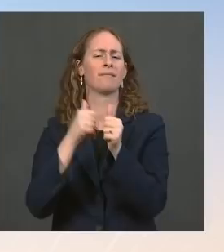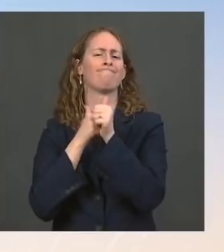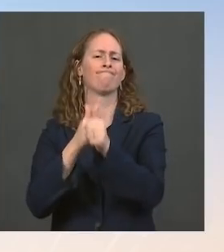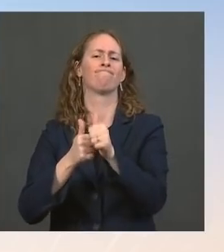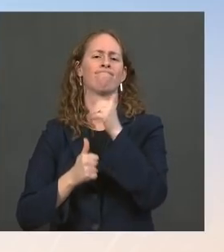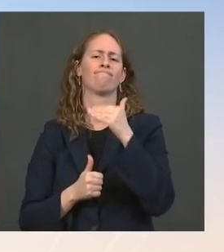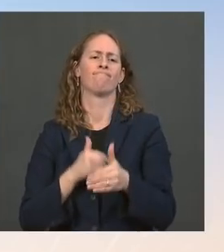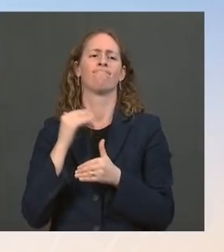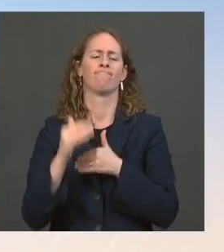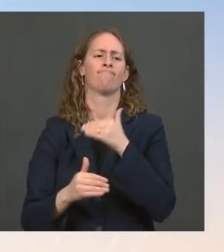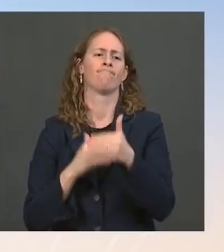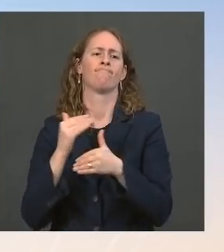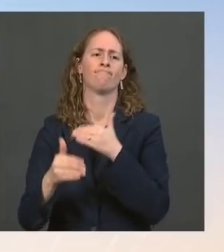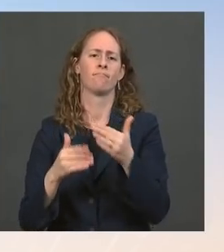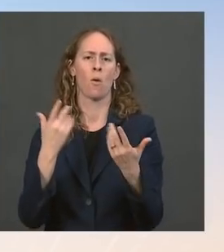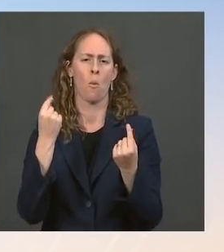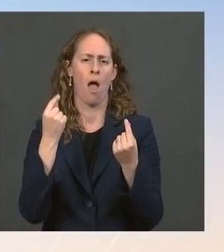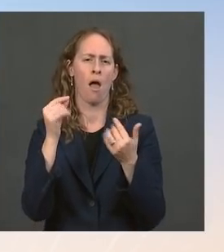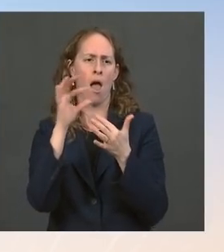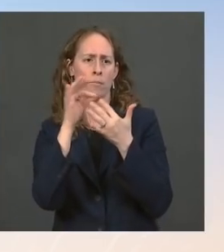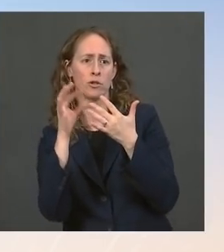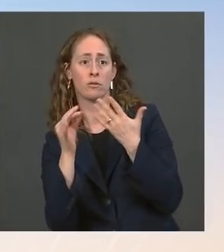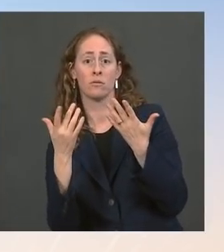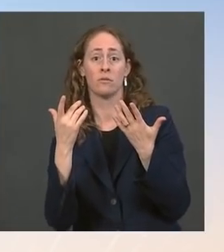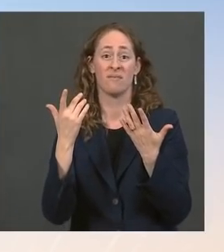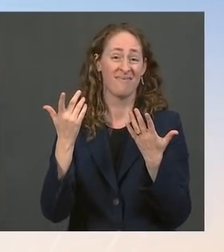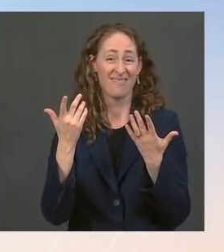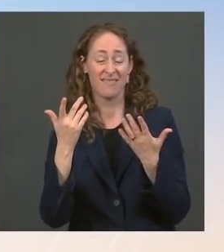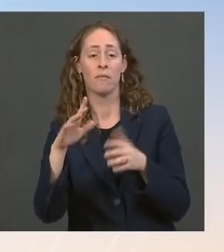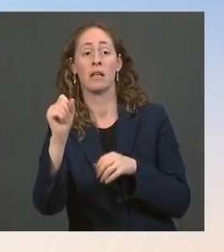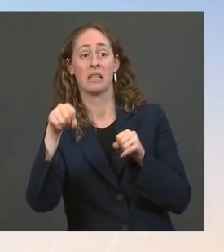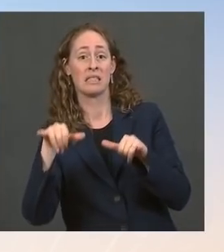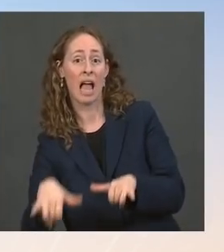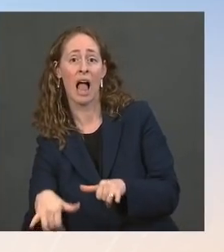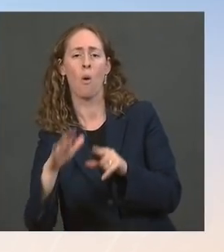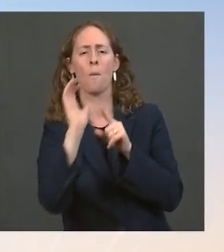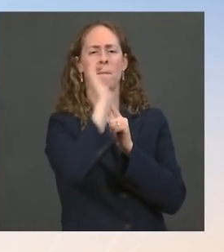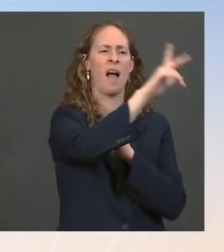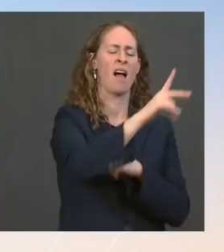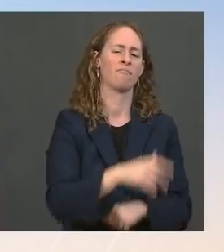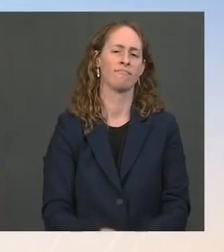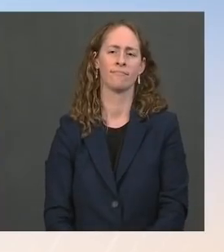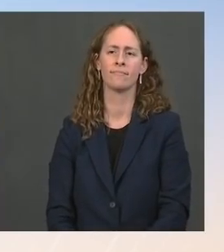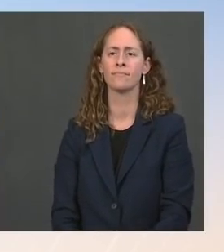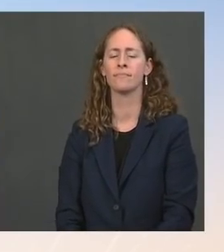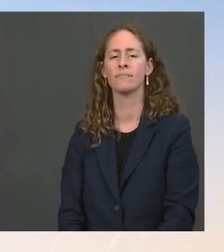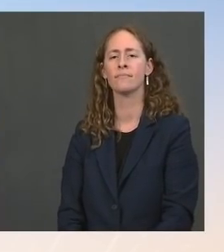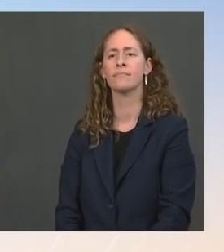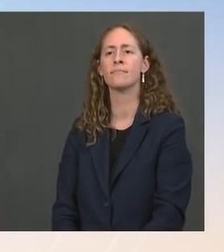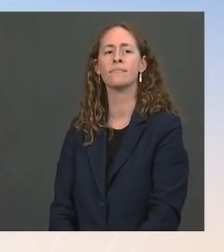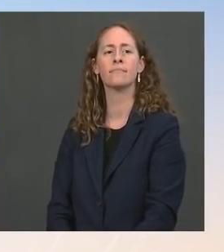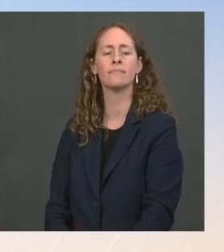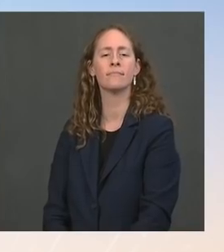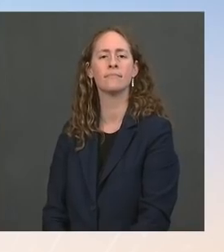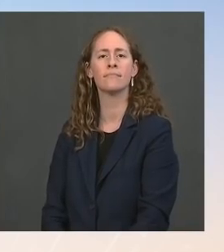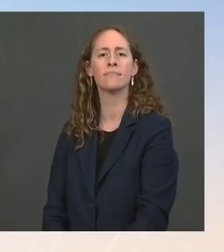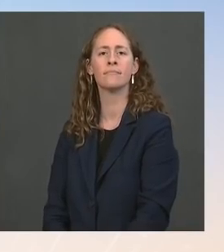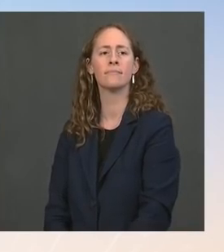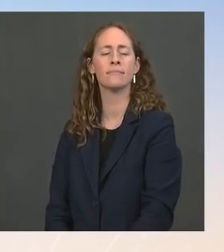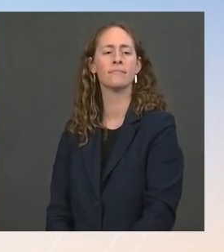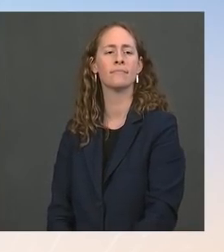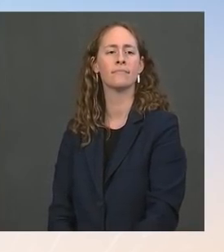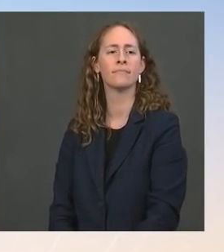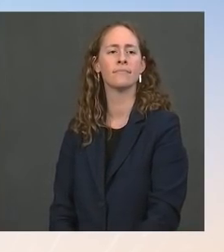for the range of options. And that's what our focus in is on at this point in time. Sort of related things or not, President Biden ran